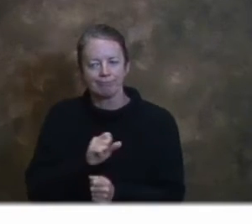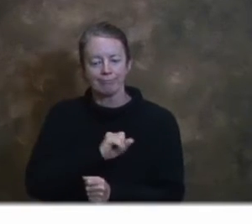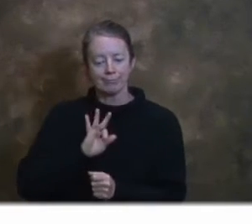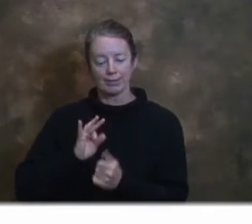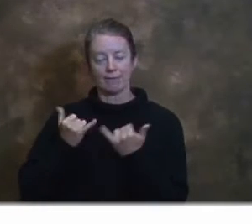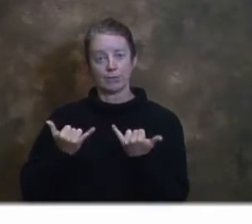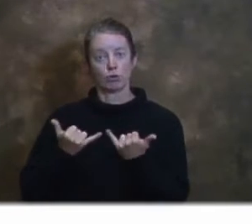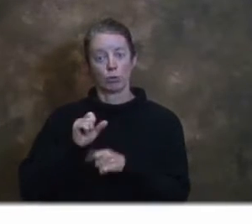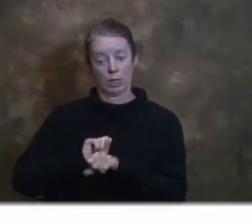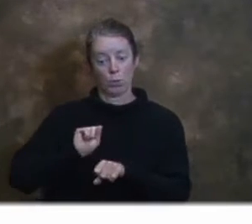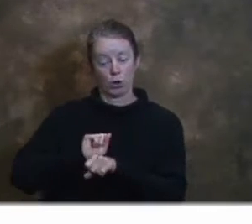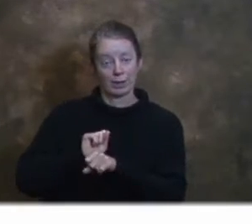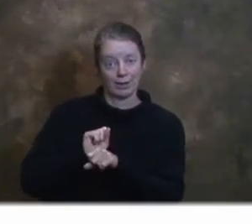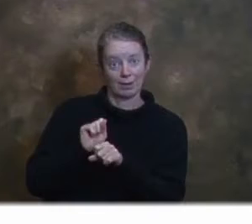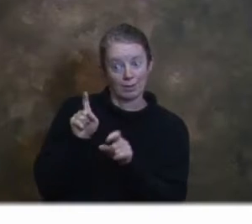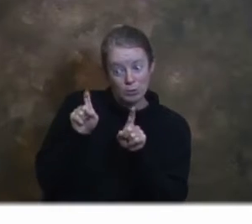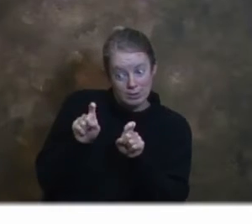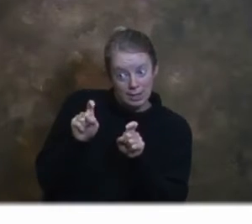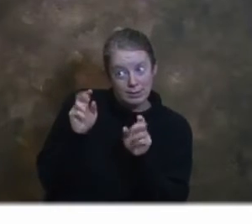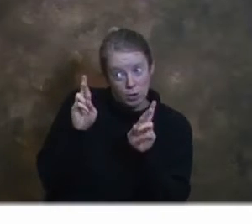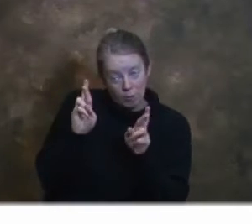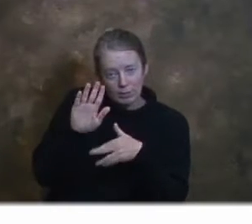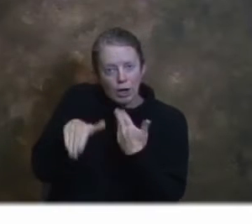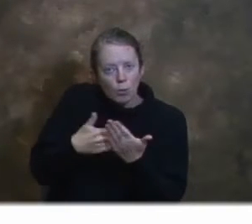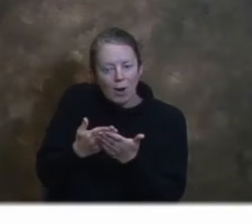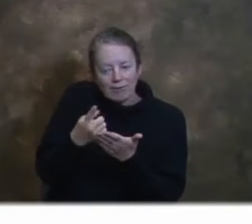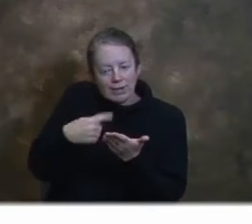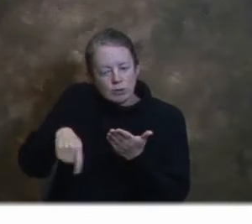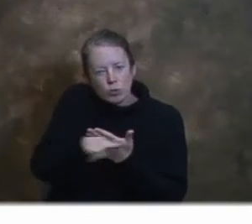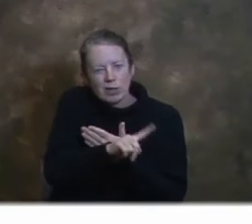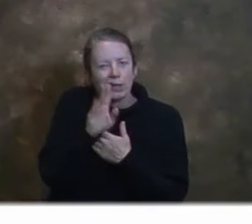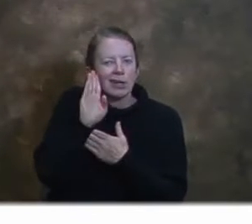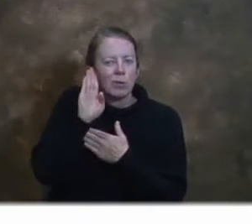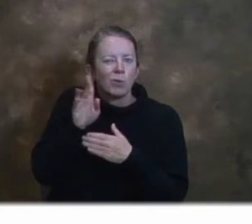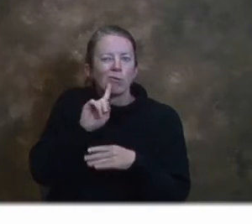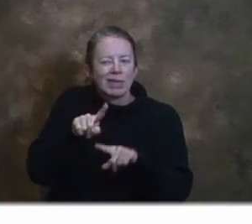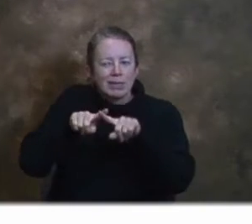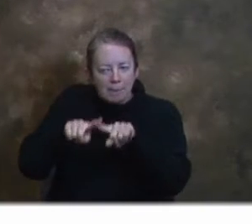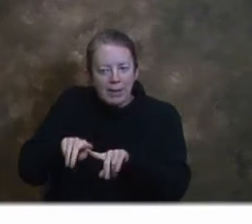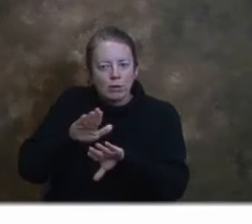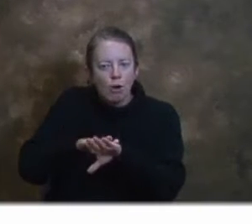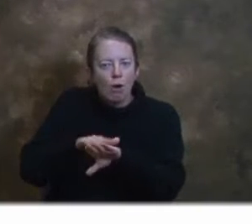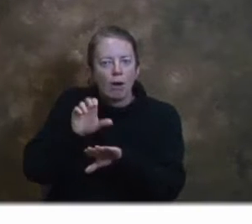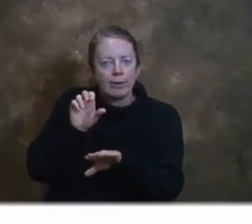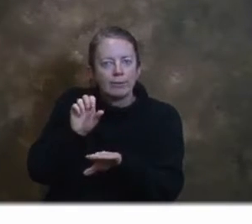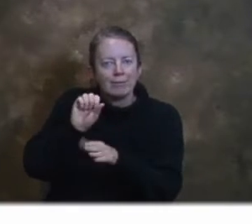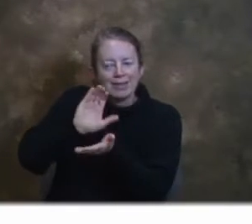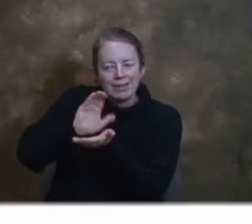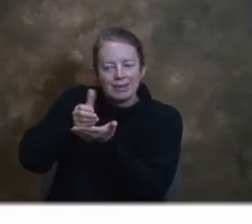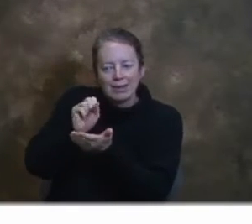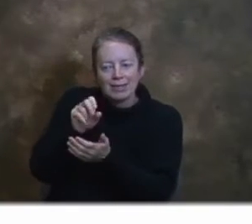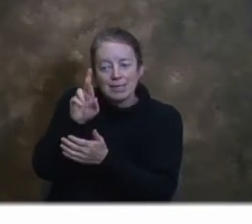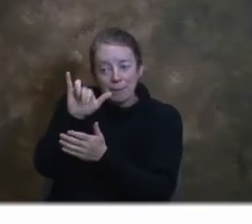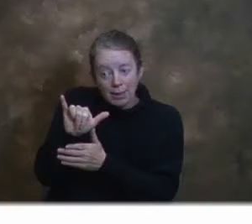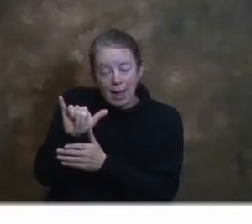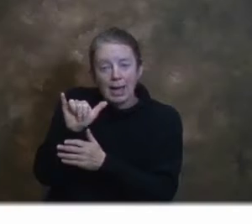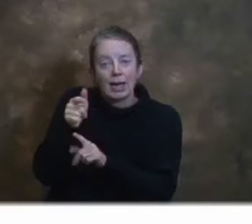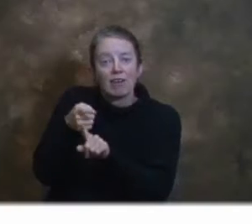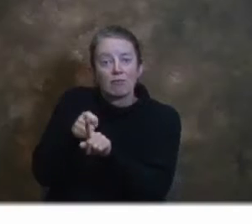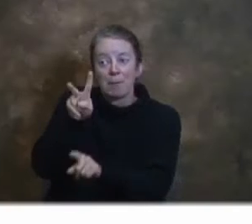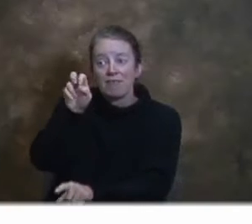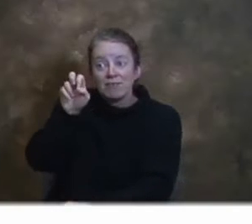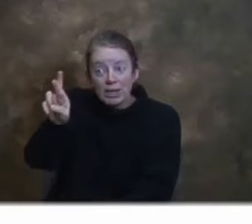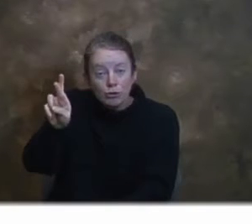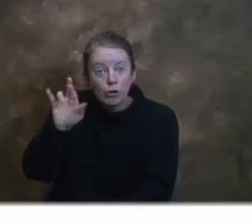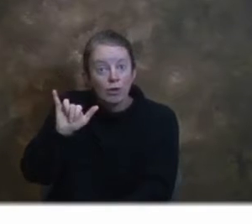have tests hopefully arrive next week. This will heavily be dependent on vendor supply, which has changed quite a